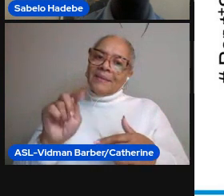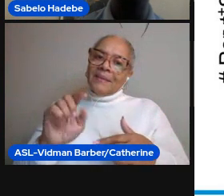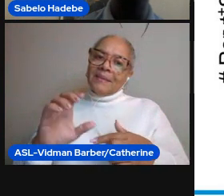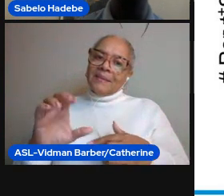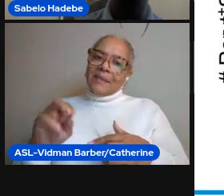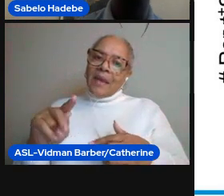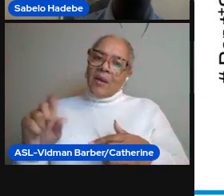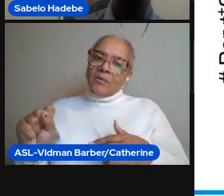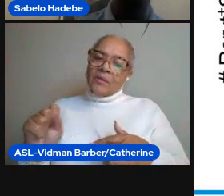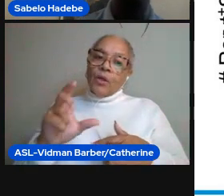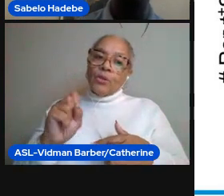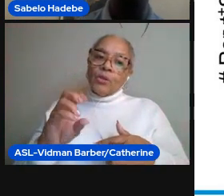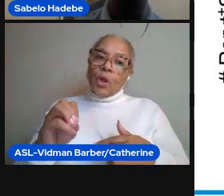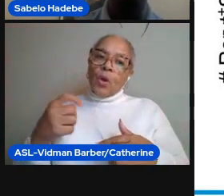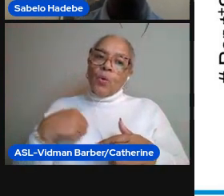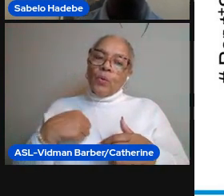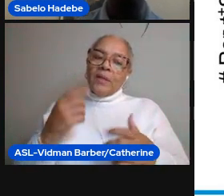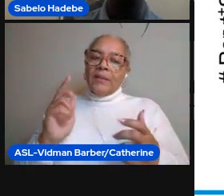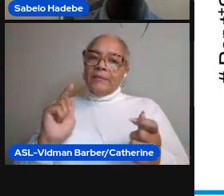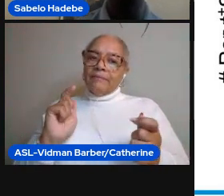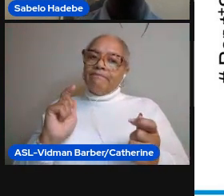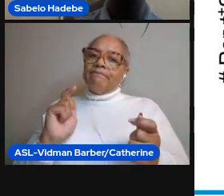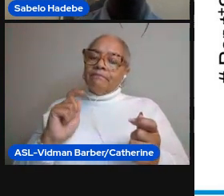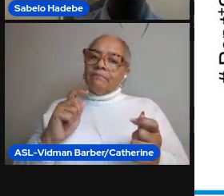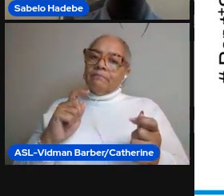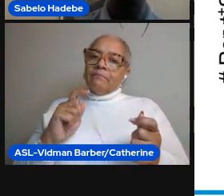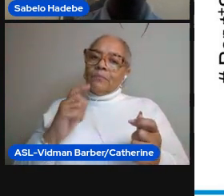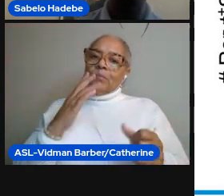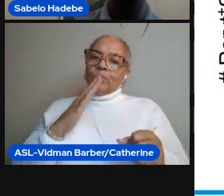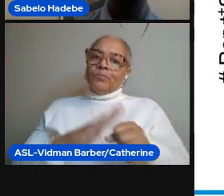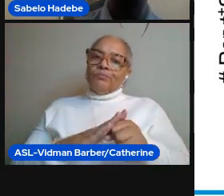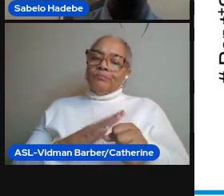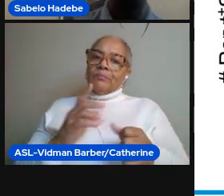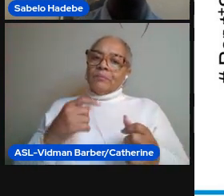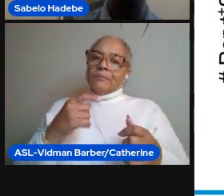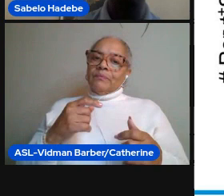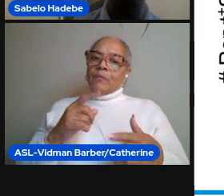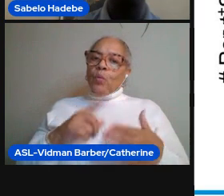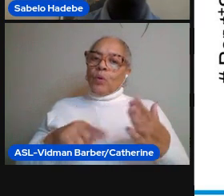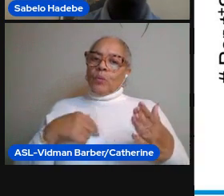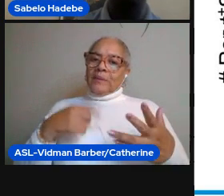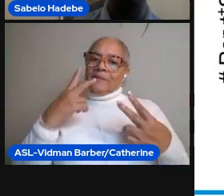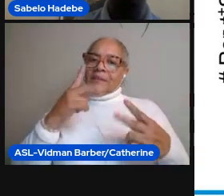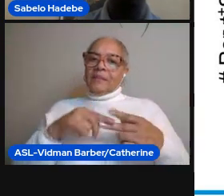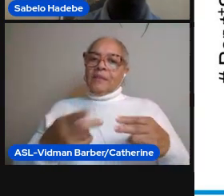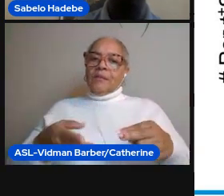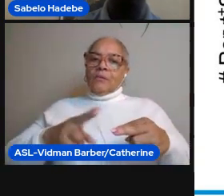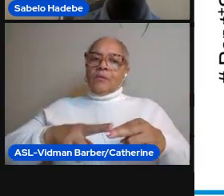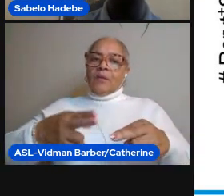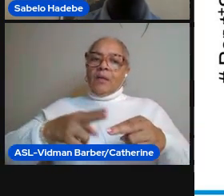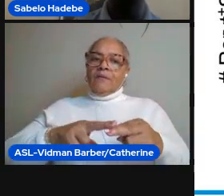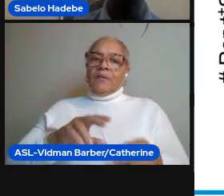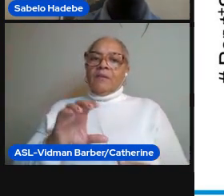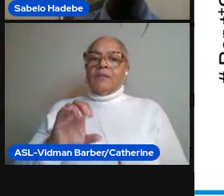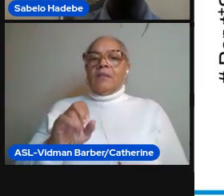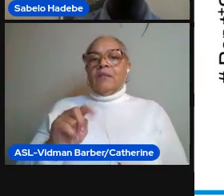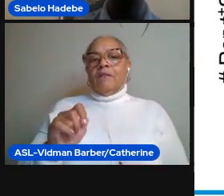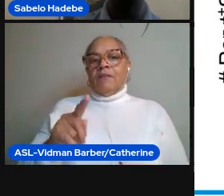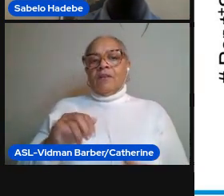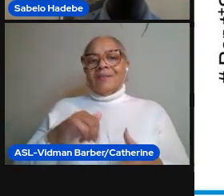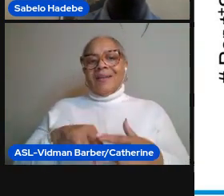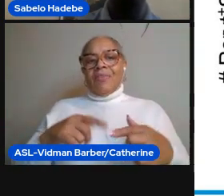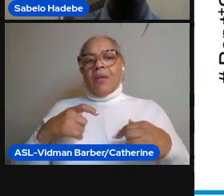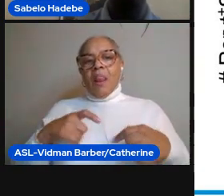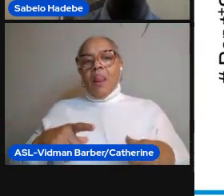So which sort of confirms what we had seen in terms of the increase in eosinophils in the lung, but